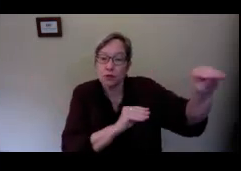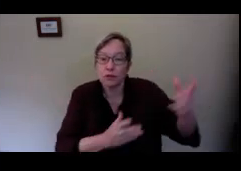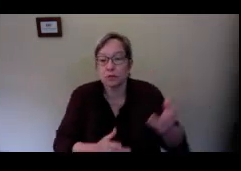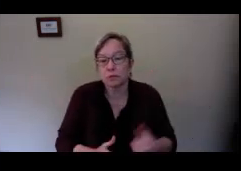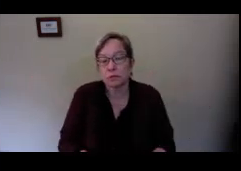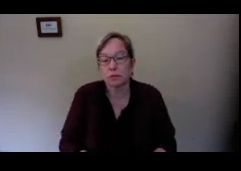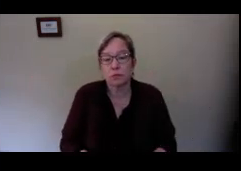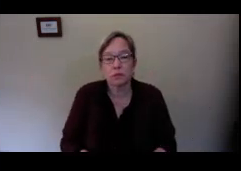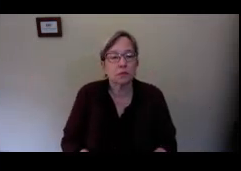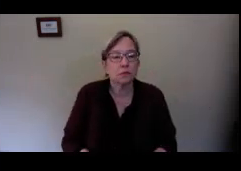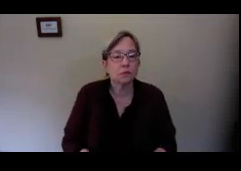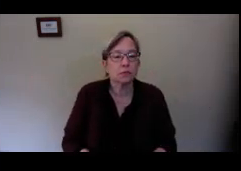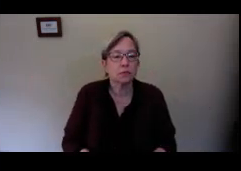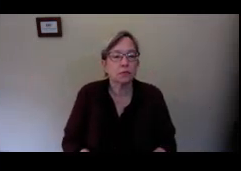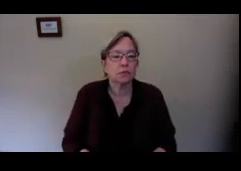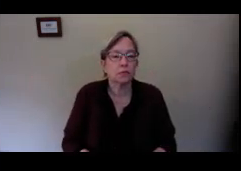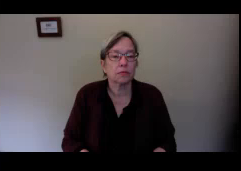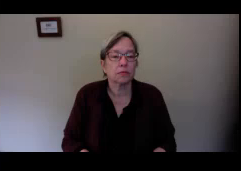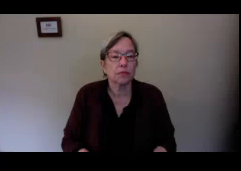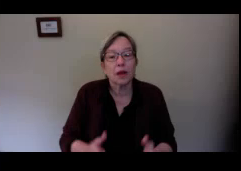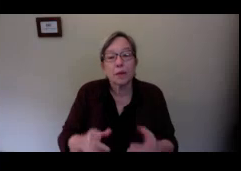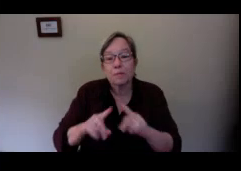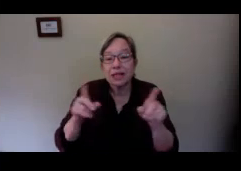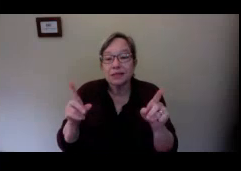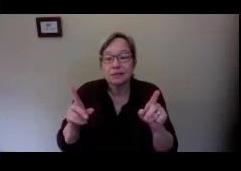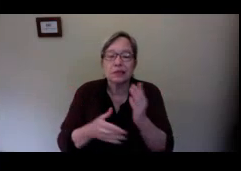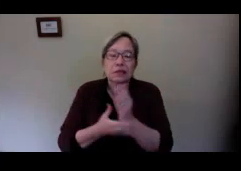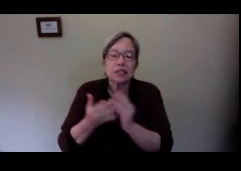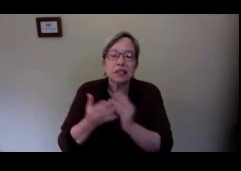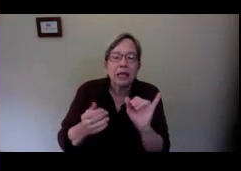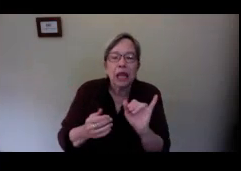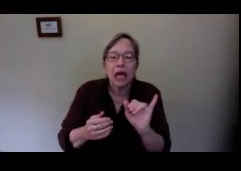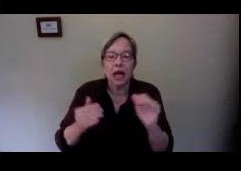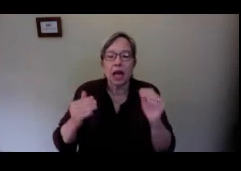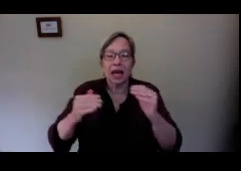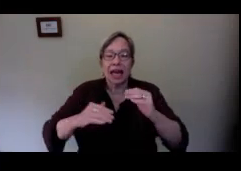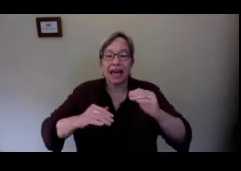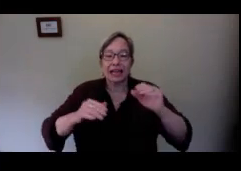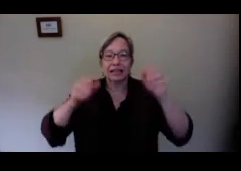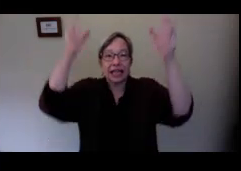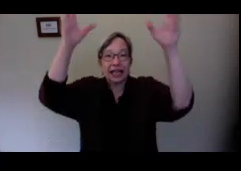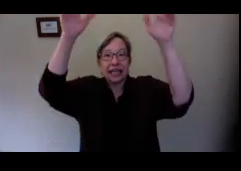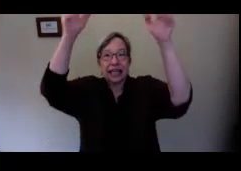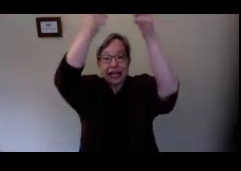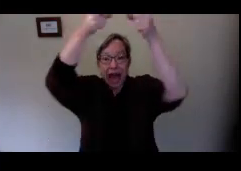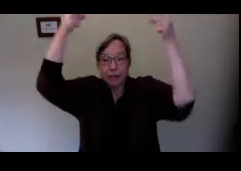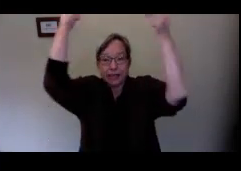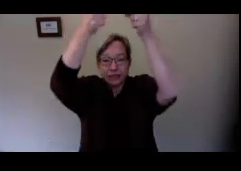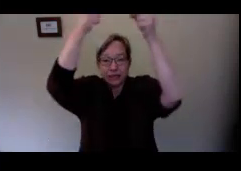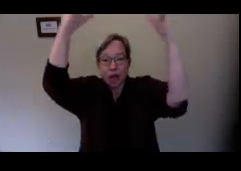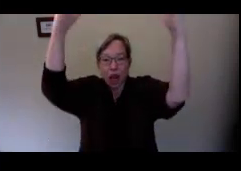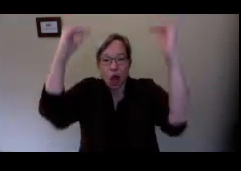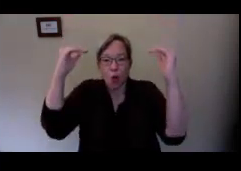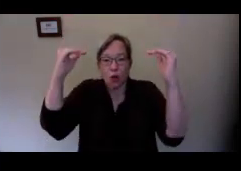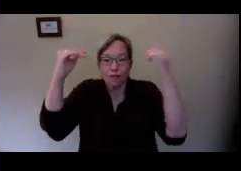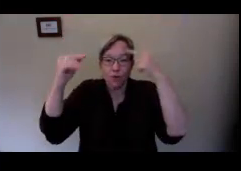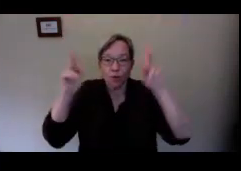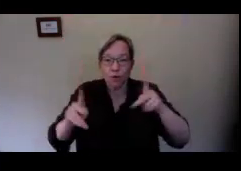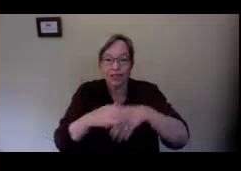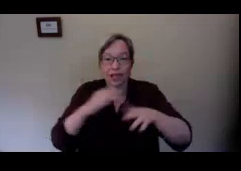vacates the property. However, something like lowering cabinets for someone to use a wheelchair, that might